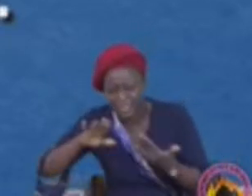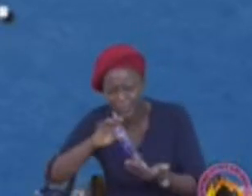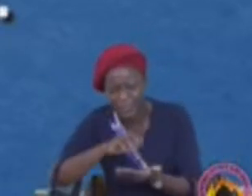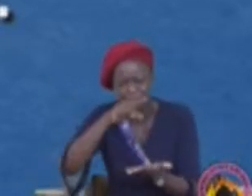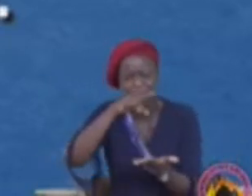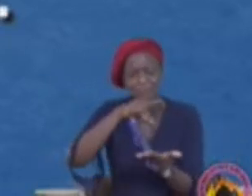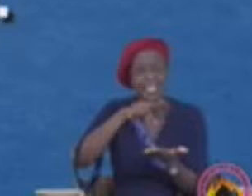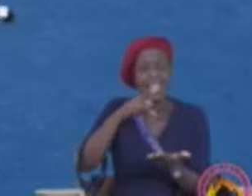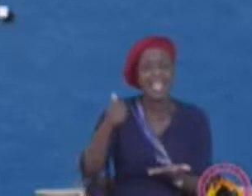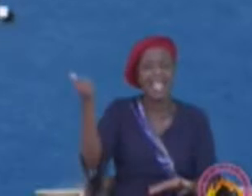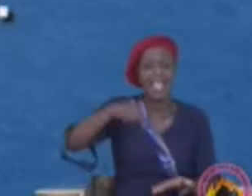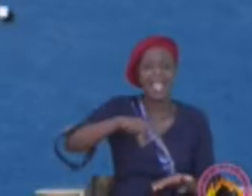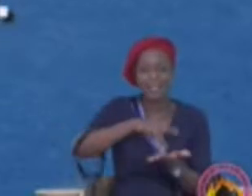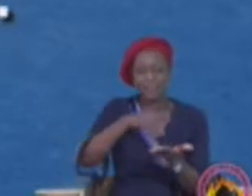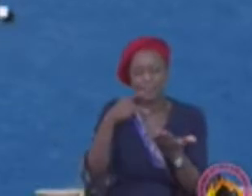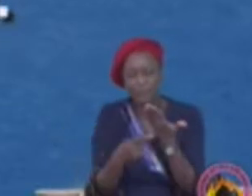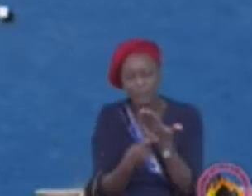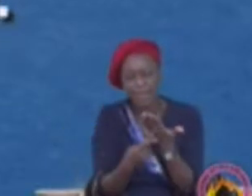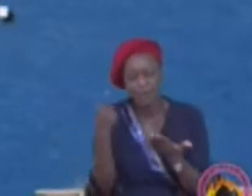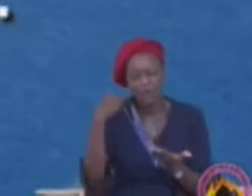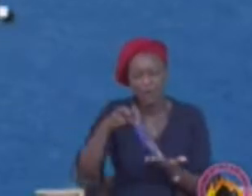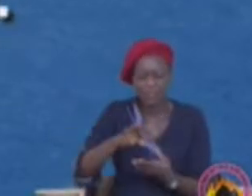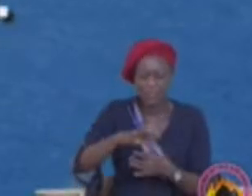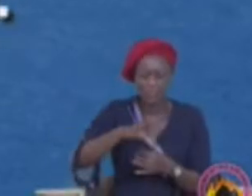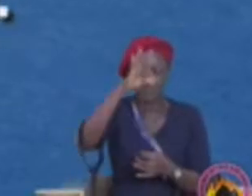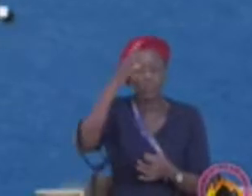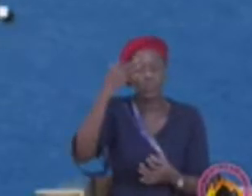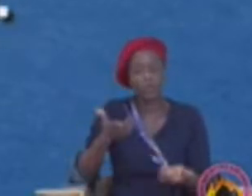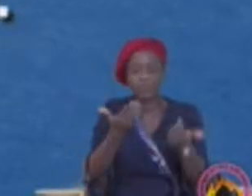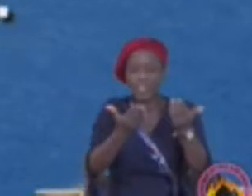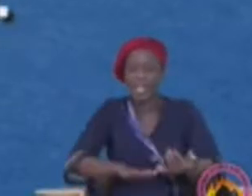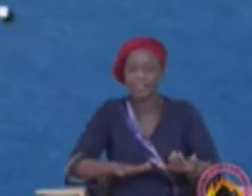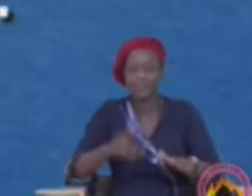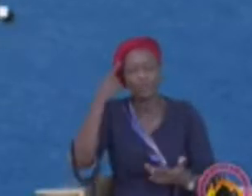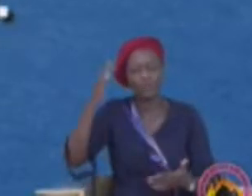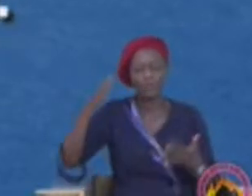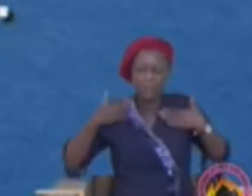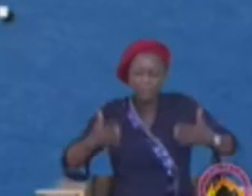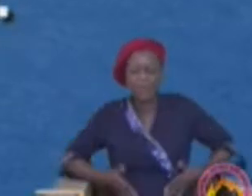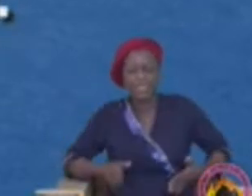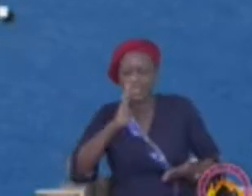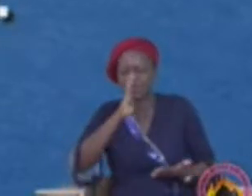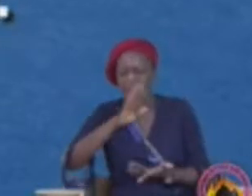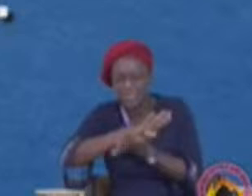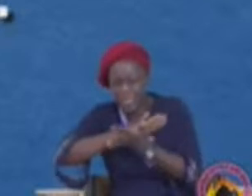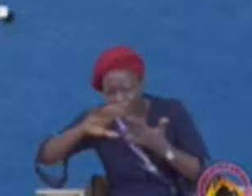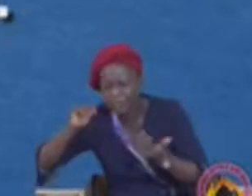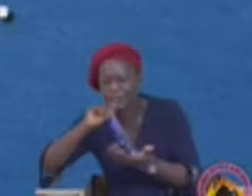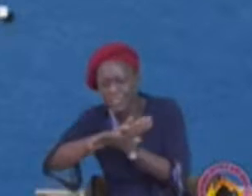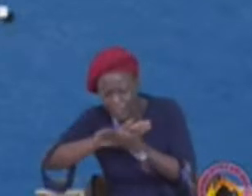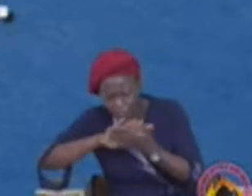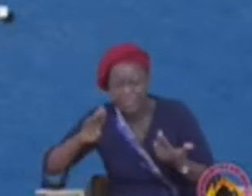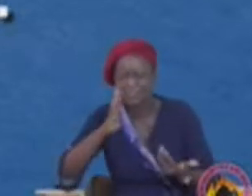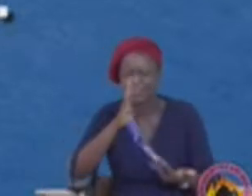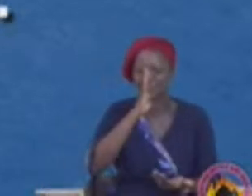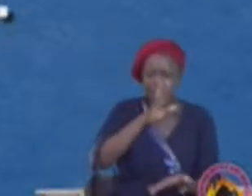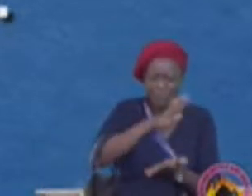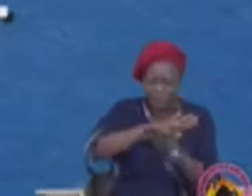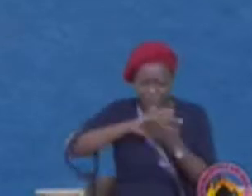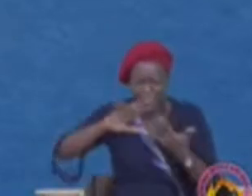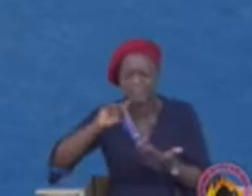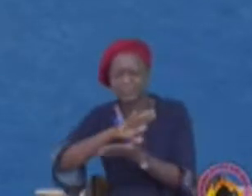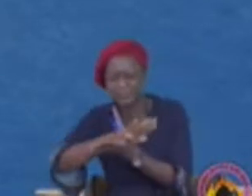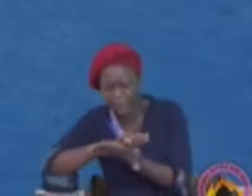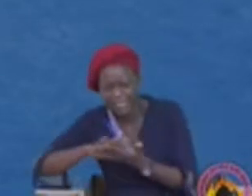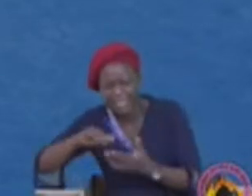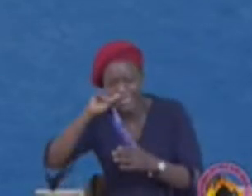Any program of the spirit of death for my body. Be extinguished in the name of Jesus. Be extinguished in the name of Jesus. Be